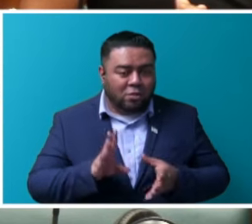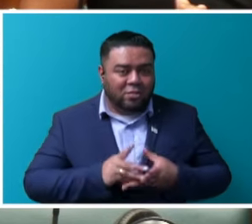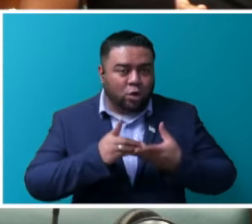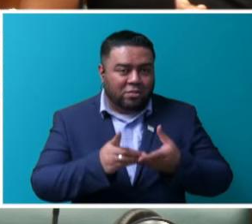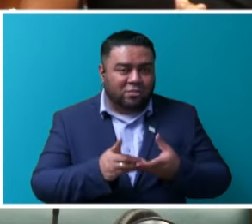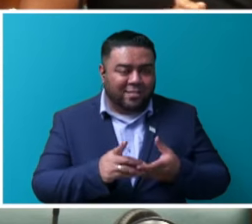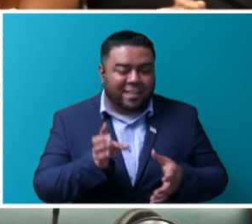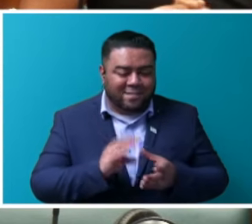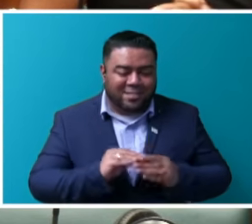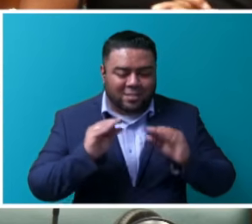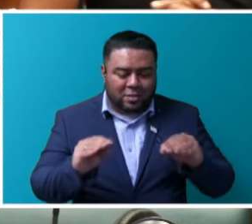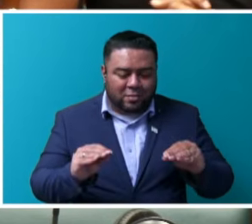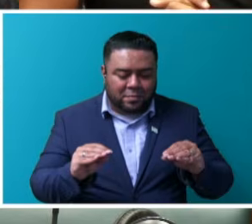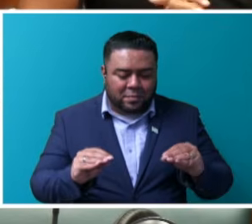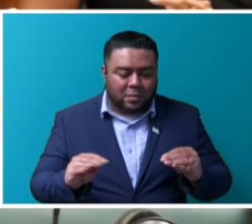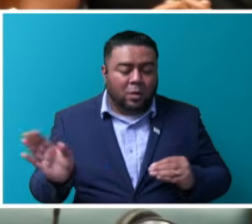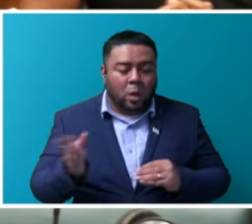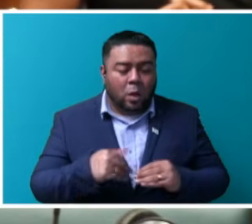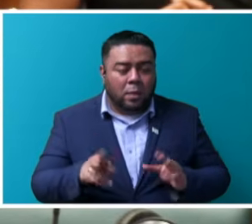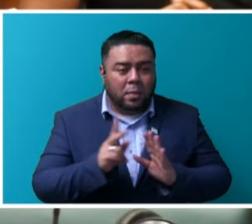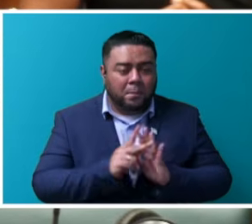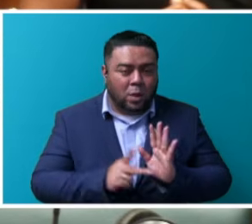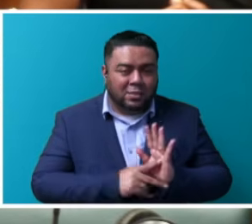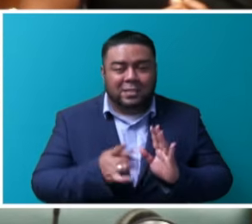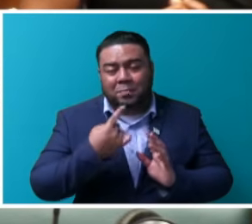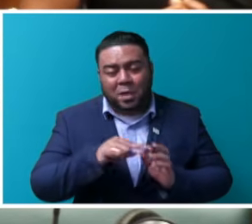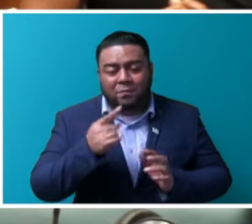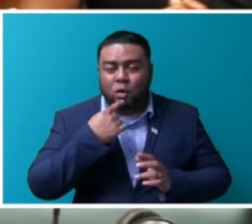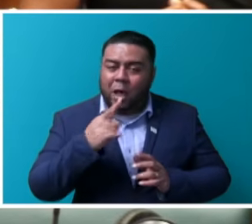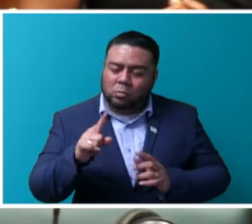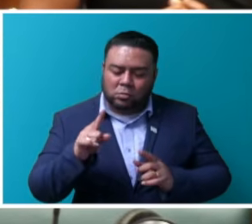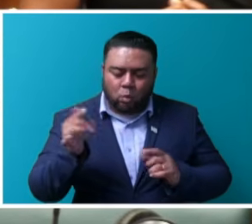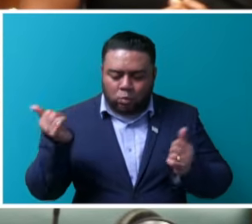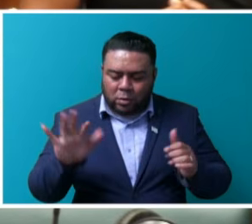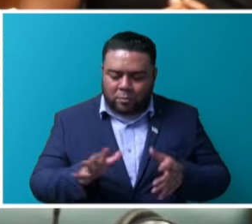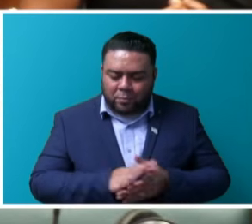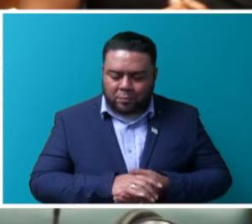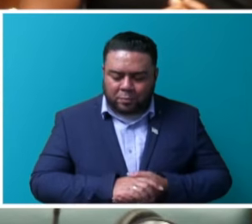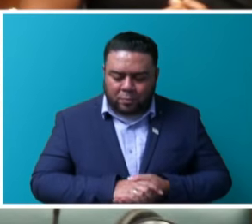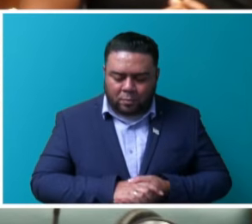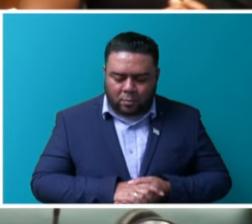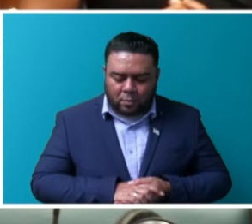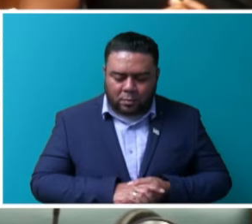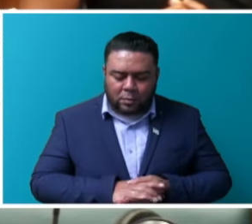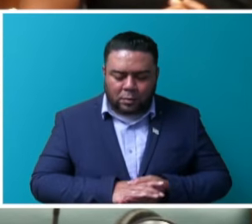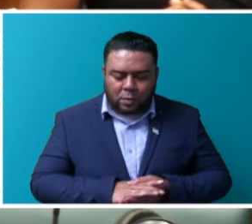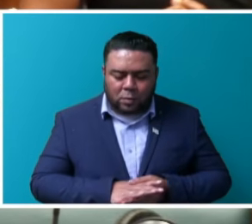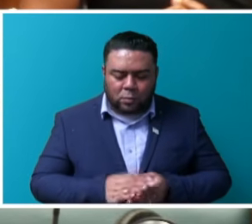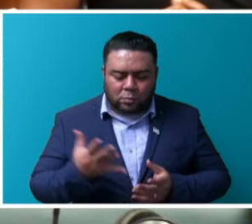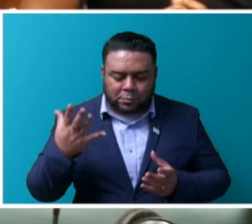industry investments. So all those policies that I announced, extends capital gains tax exemption to residential